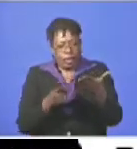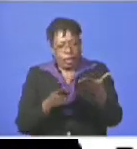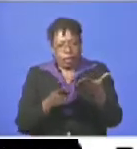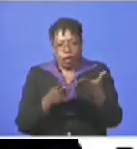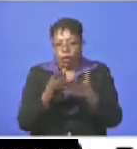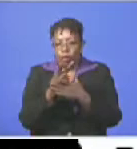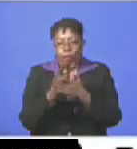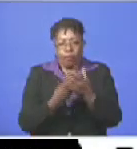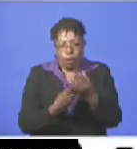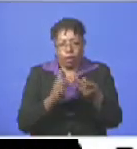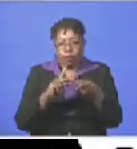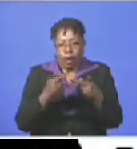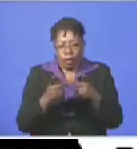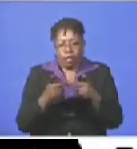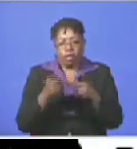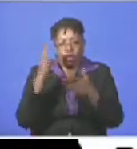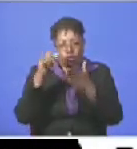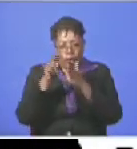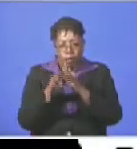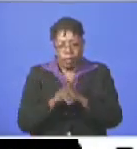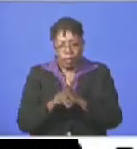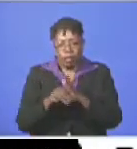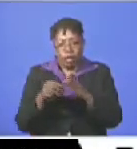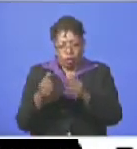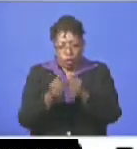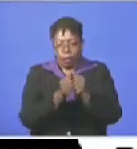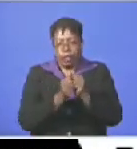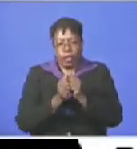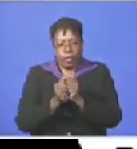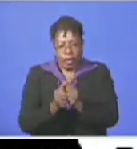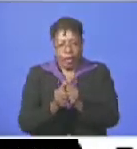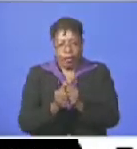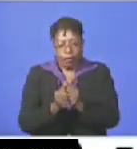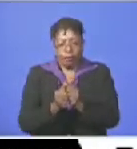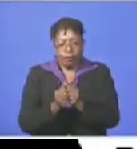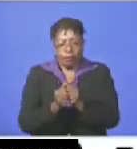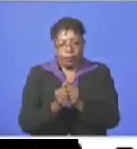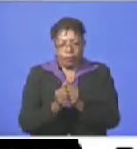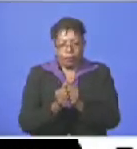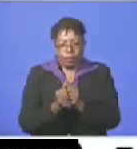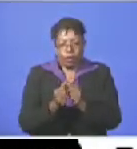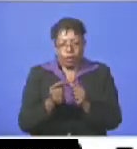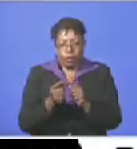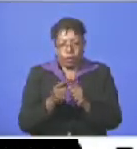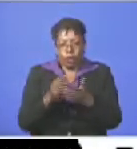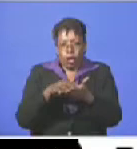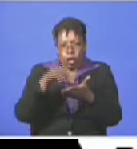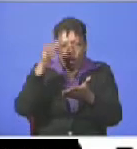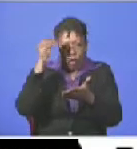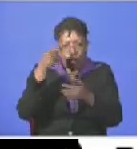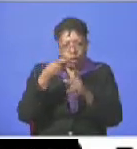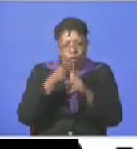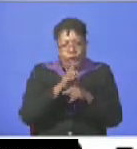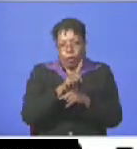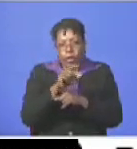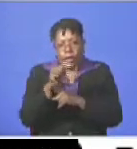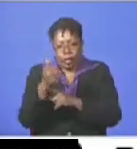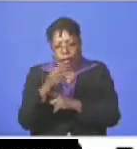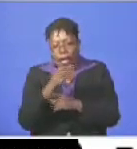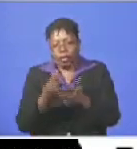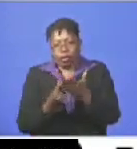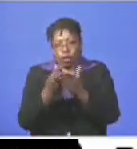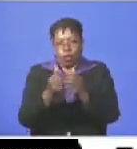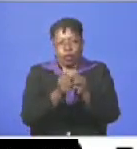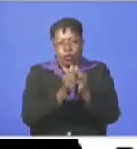sides, that we've agreed to come together in the Strategic Advisory Council to frankly learn from each other, to grow